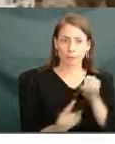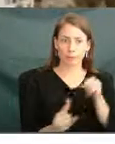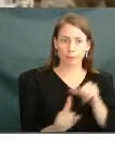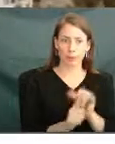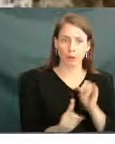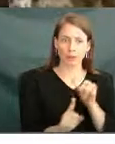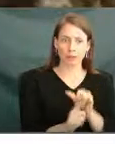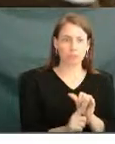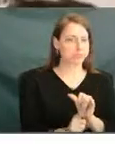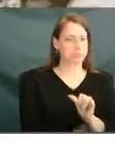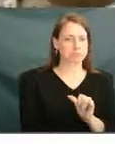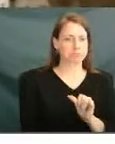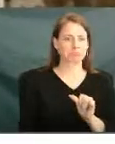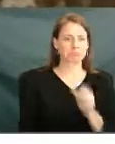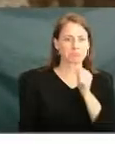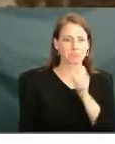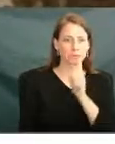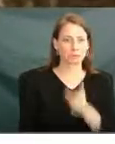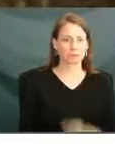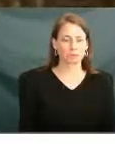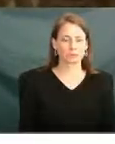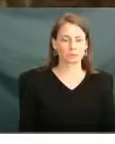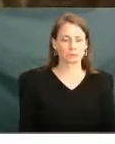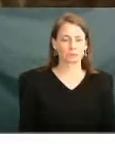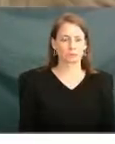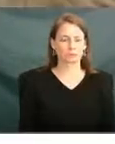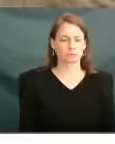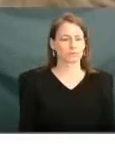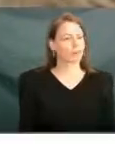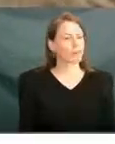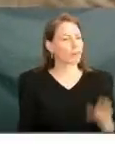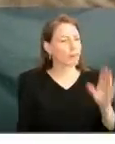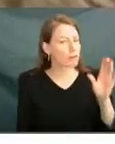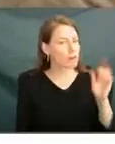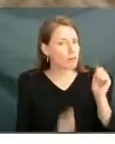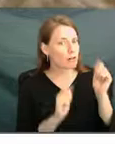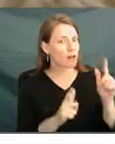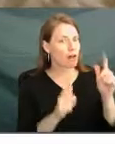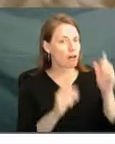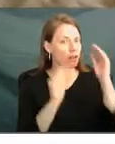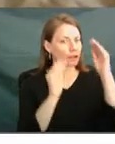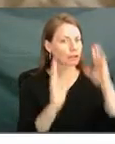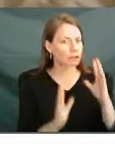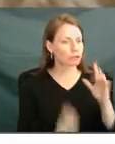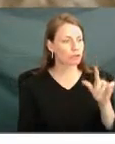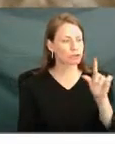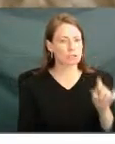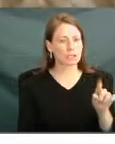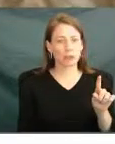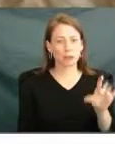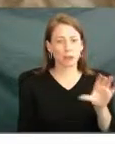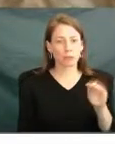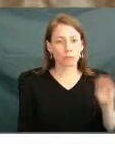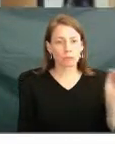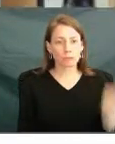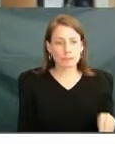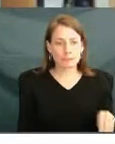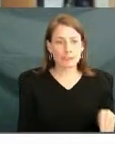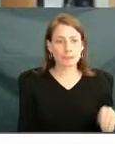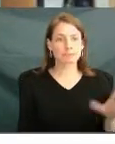All teachers have to have a total 100% awareness of bullying being a problem. I know what to